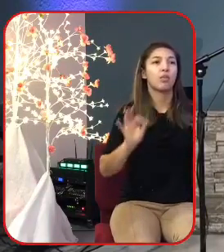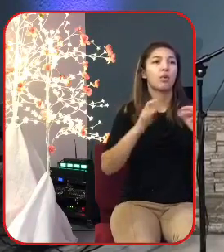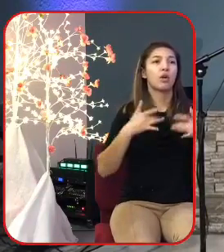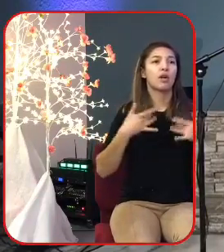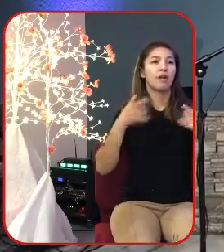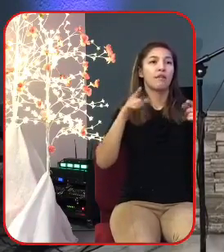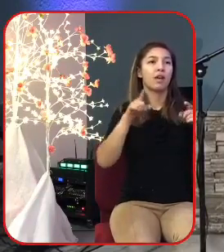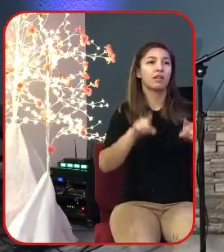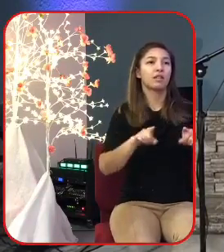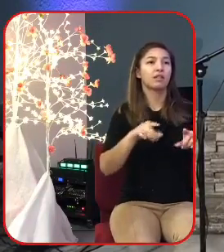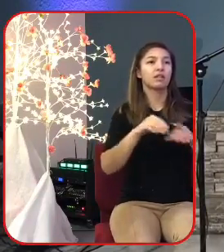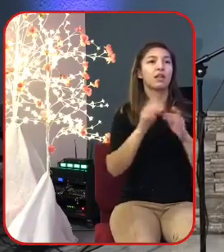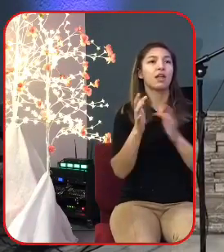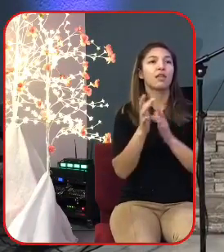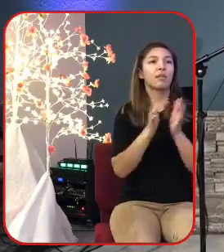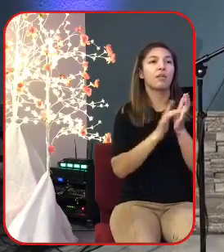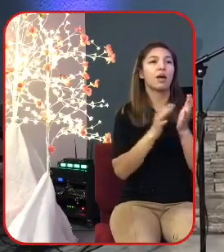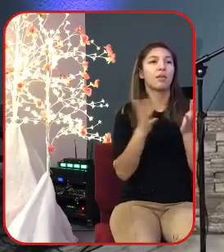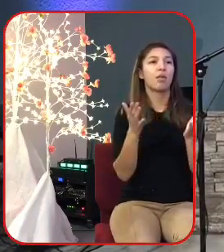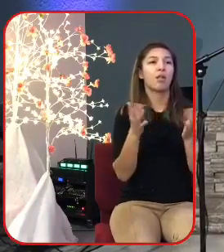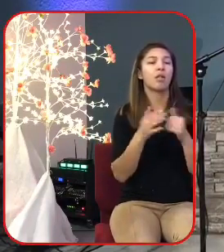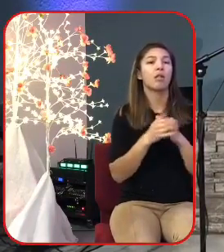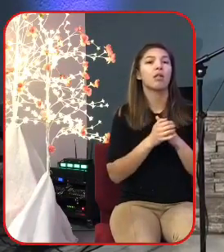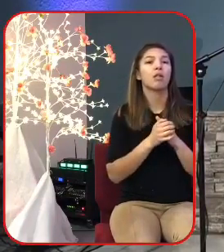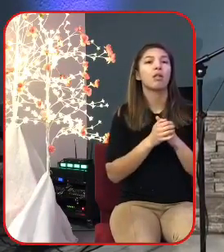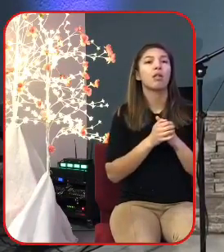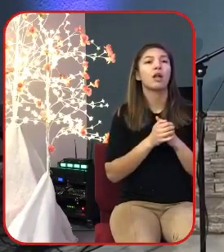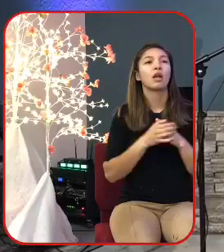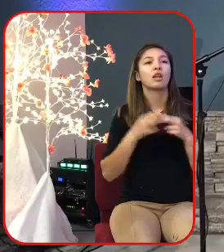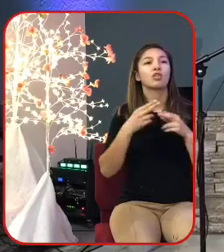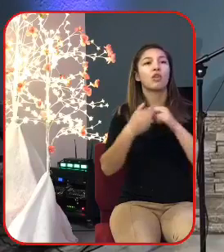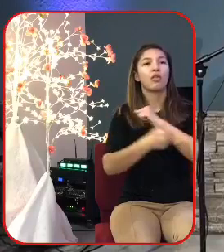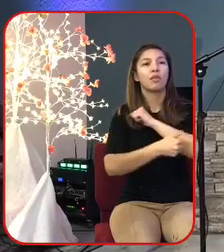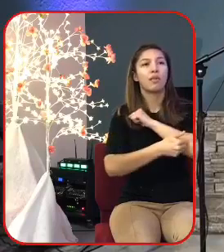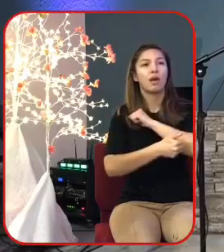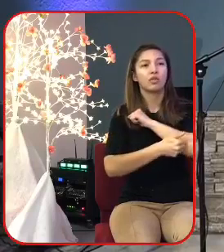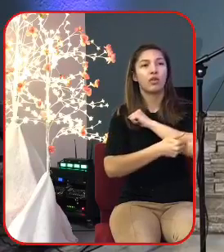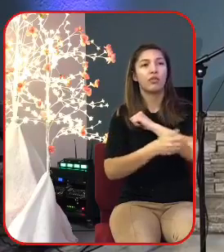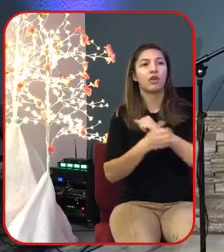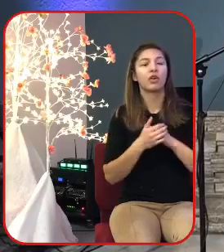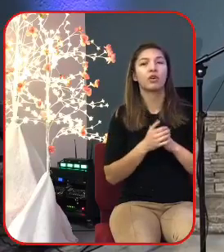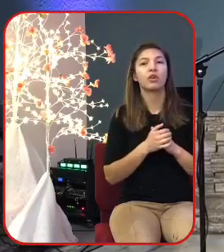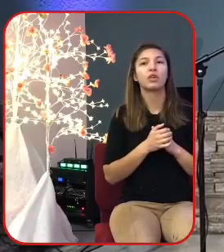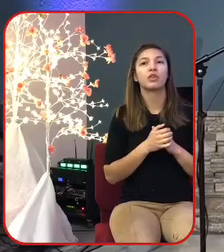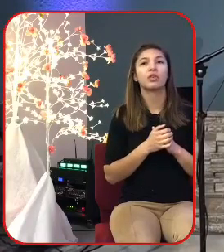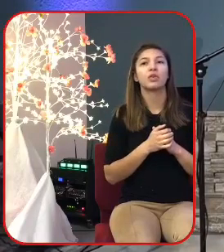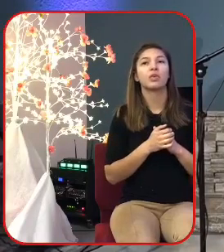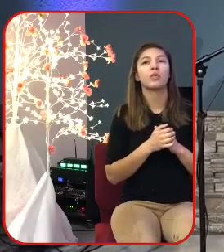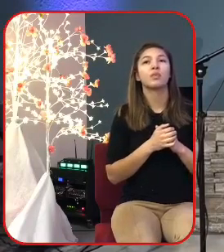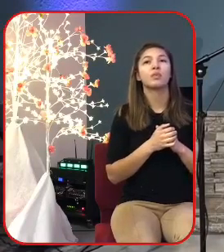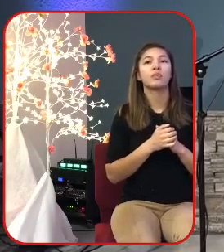that is often referred to as the Passover, we'll be